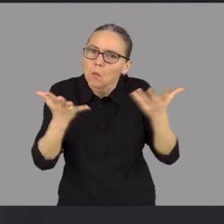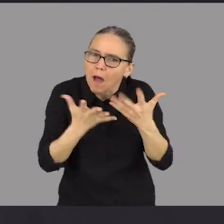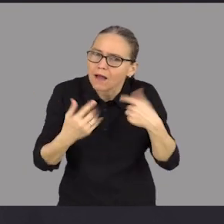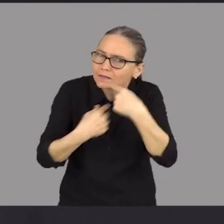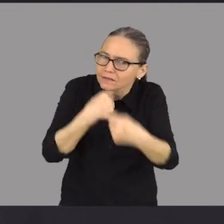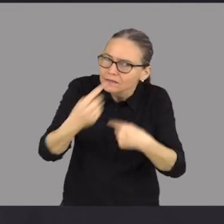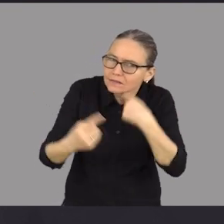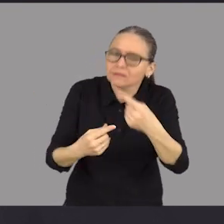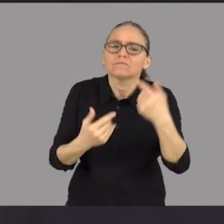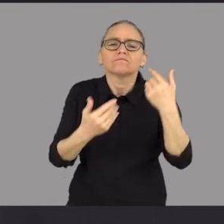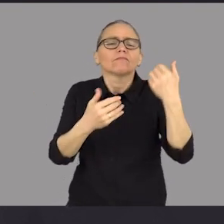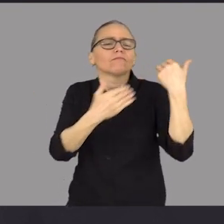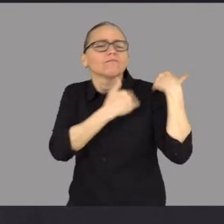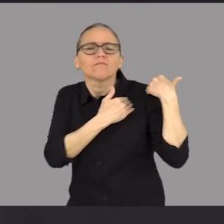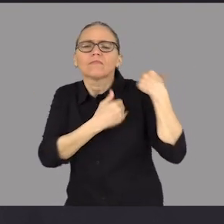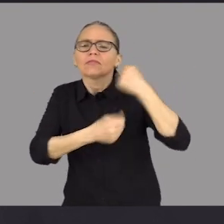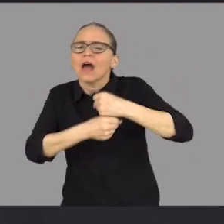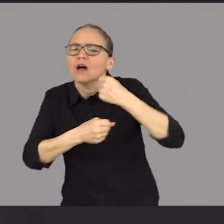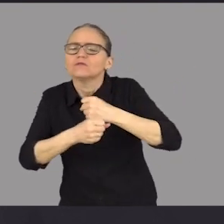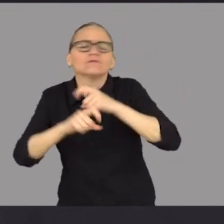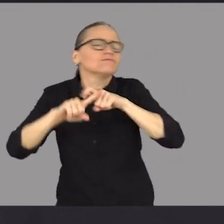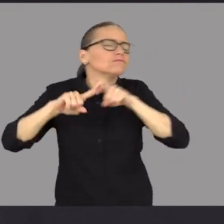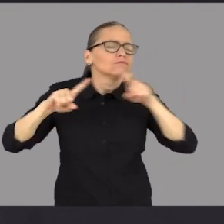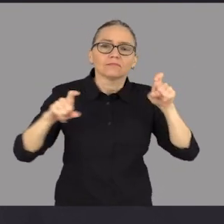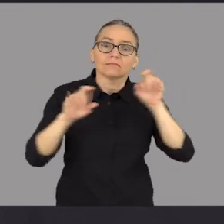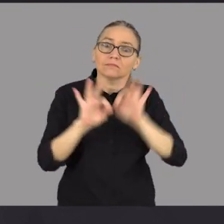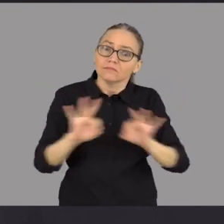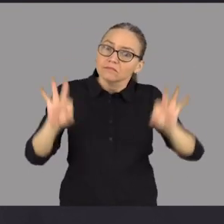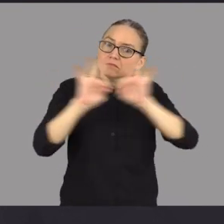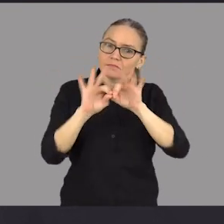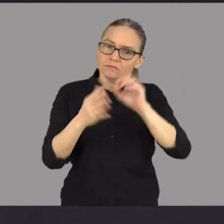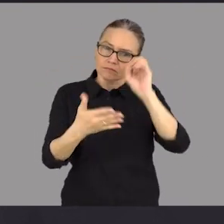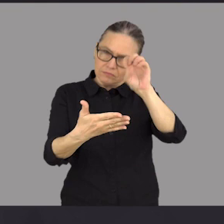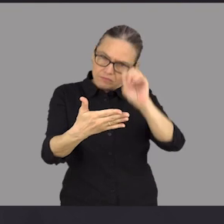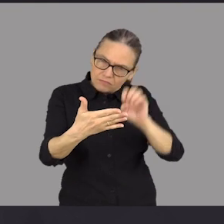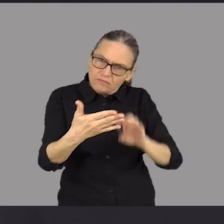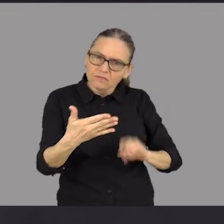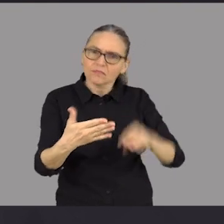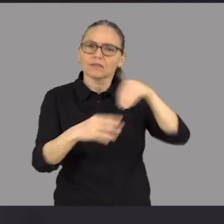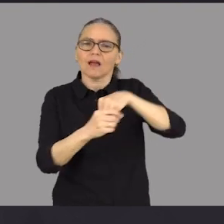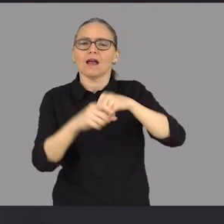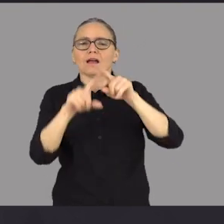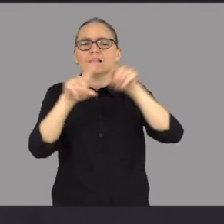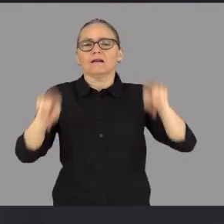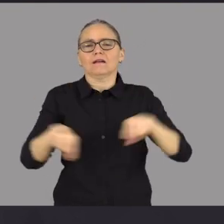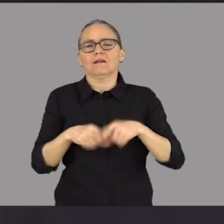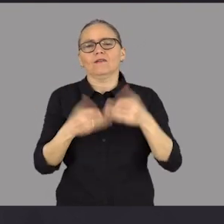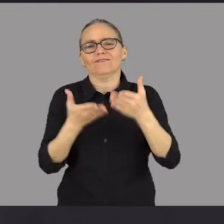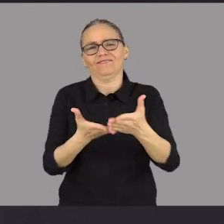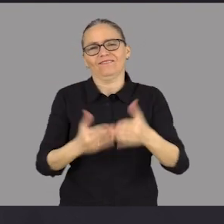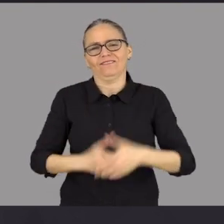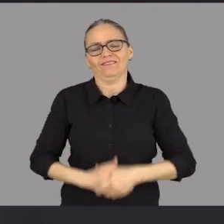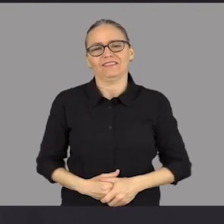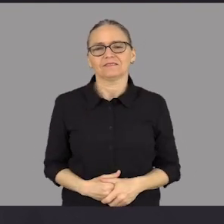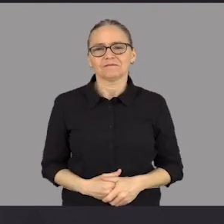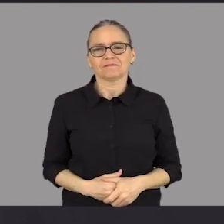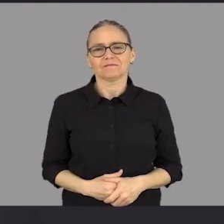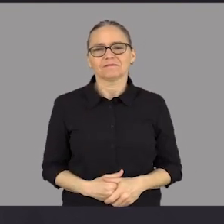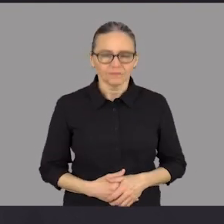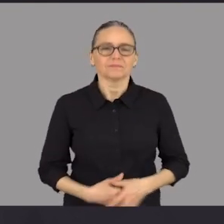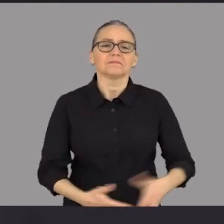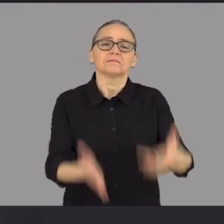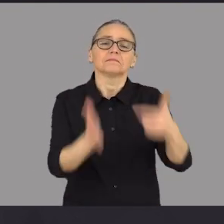Inclusive job postings focus on a list of qualifications related to the essential duties or